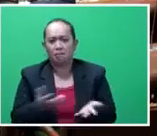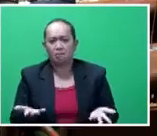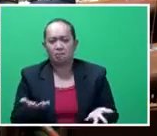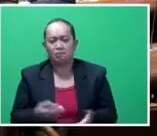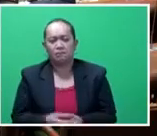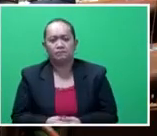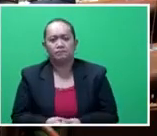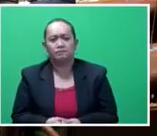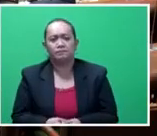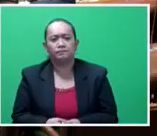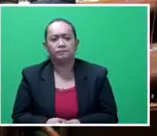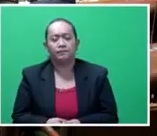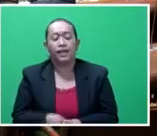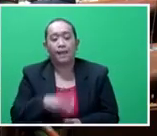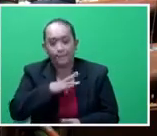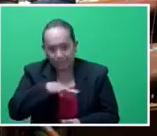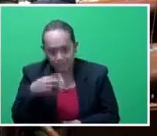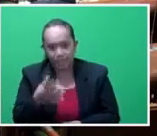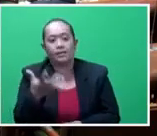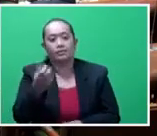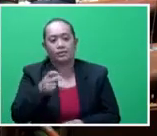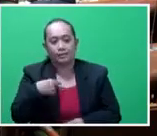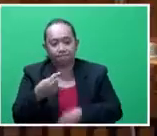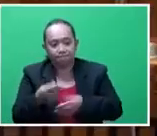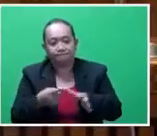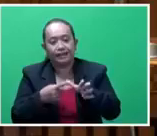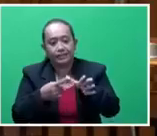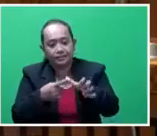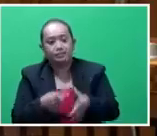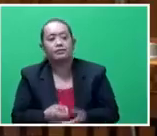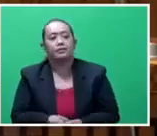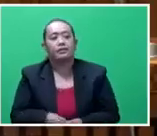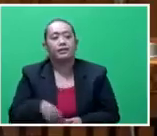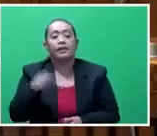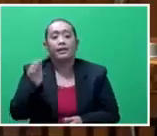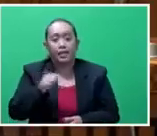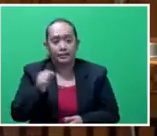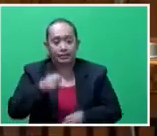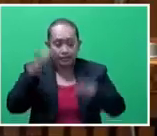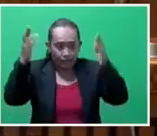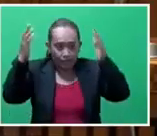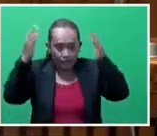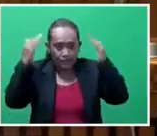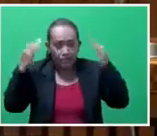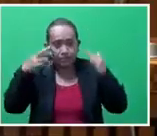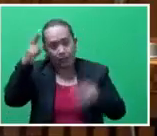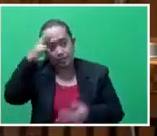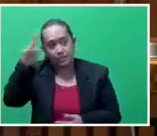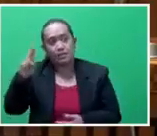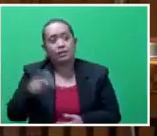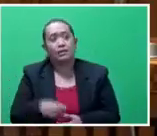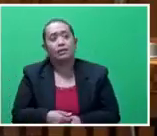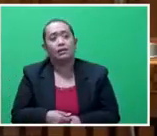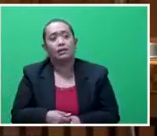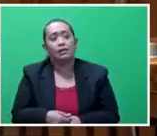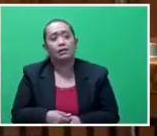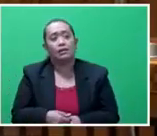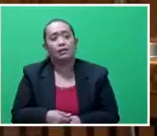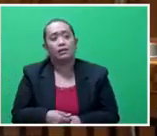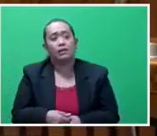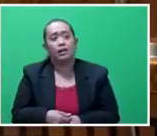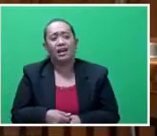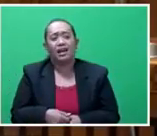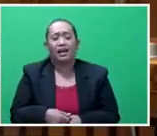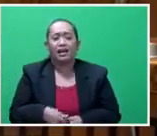Thank you. Honourable Minister, you have the floor. Mr. Speaker, sir, Dr. Ram Raju, with due respect, does make a lot of